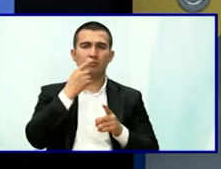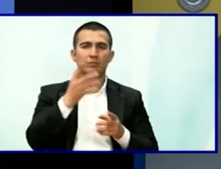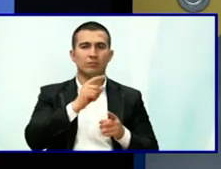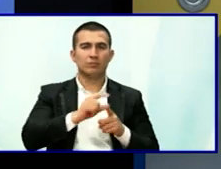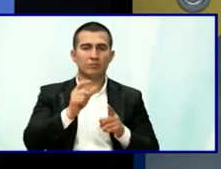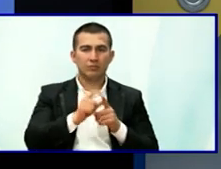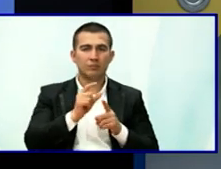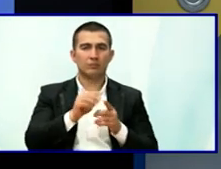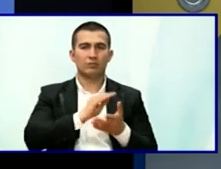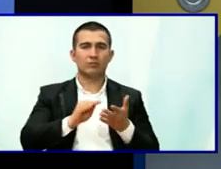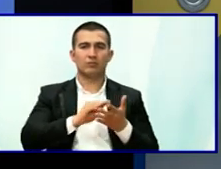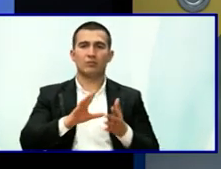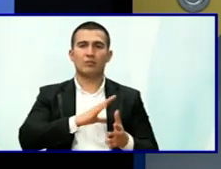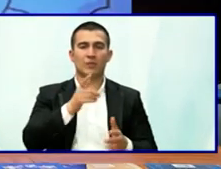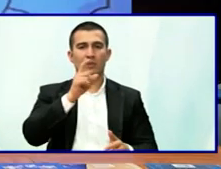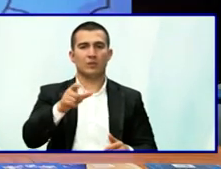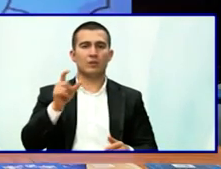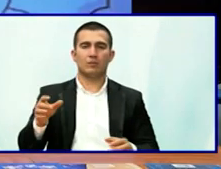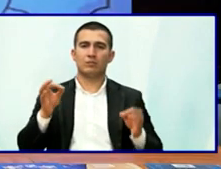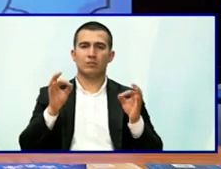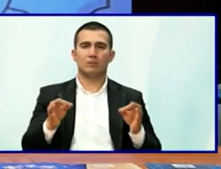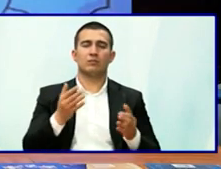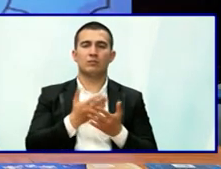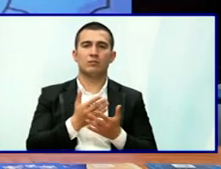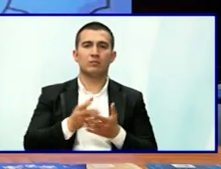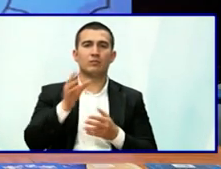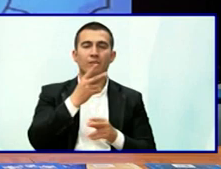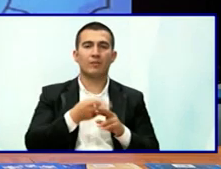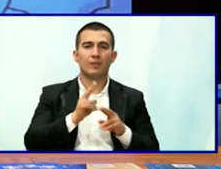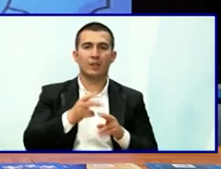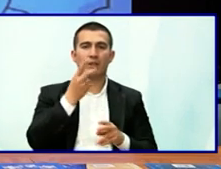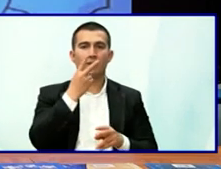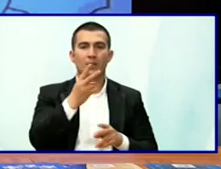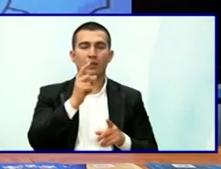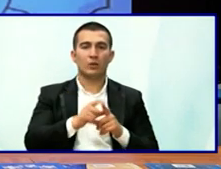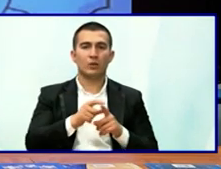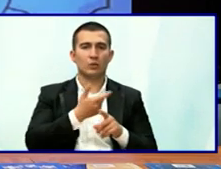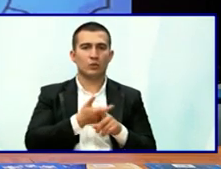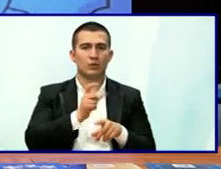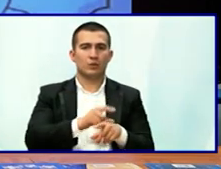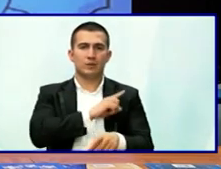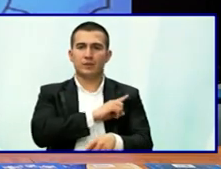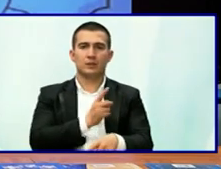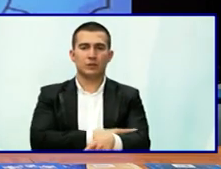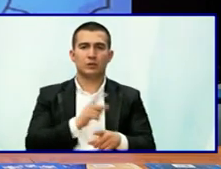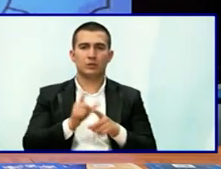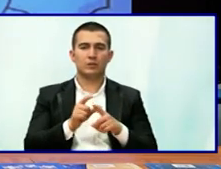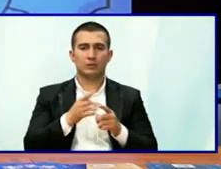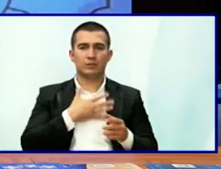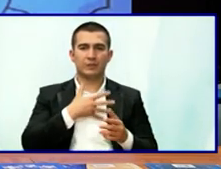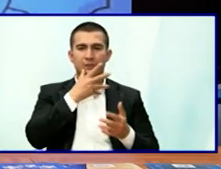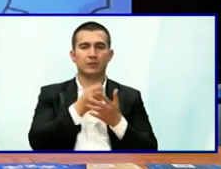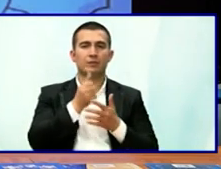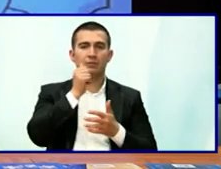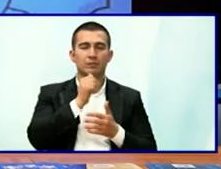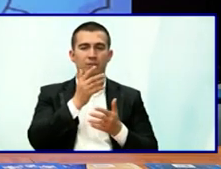bo'lmasa kerak. Chunki bu ikkita so'z sehrli kuchga ega. Vatanni onaga